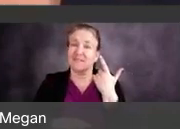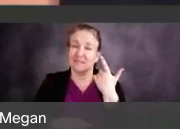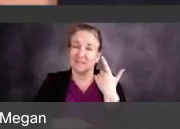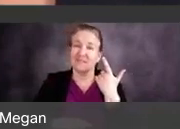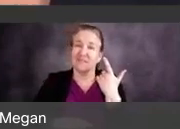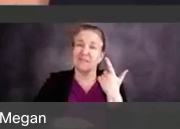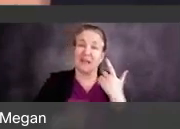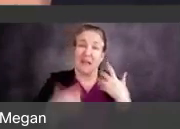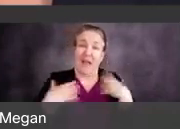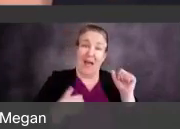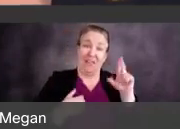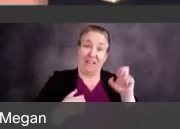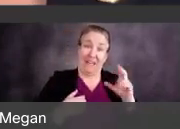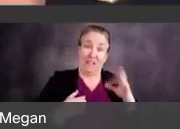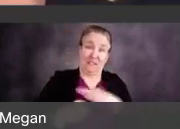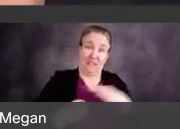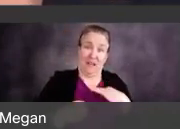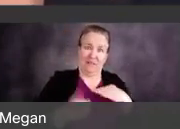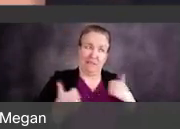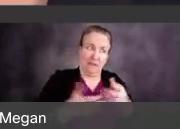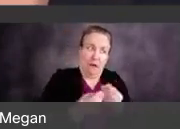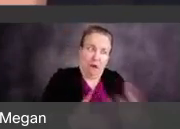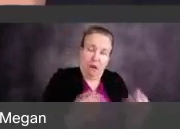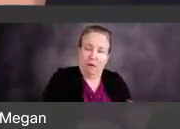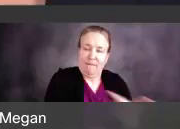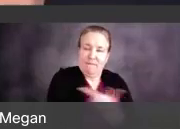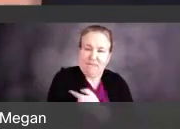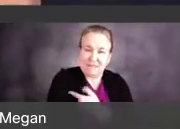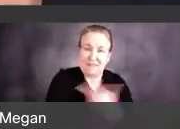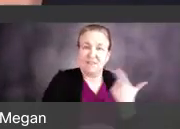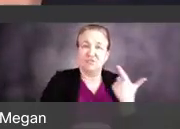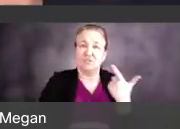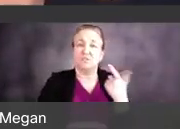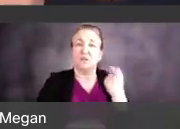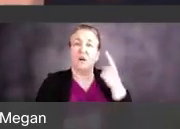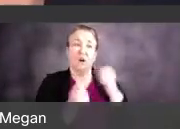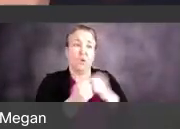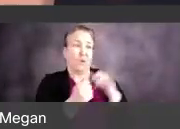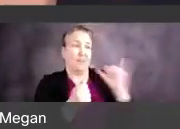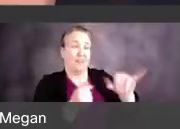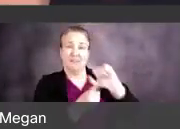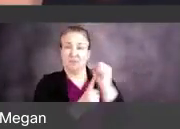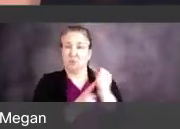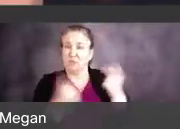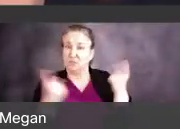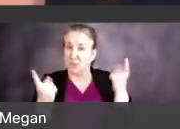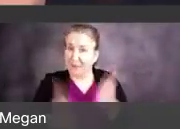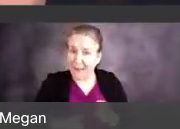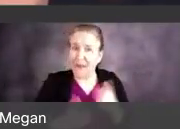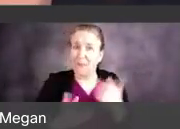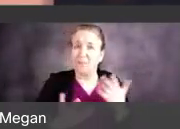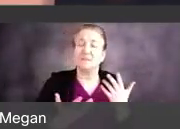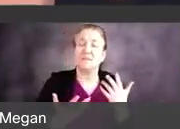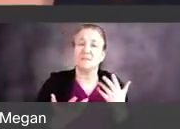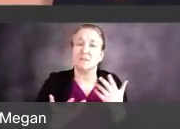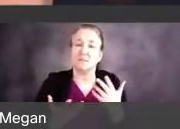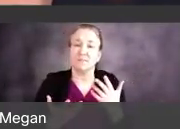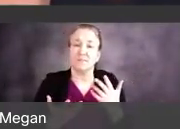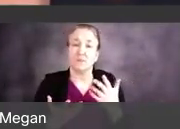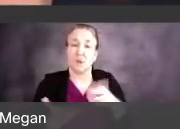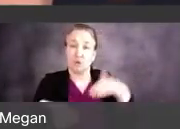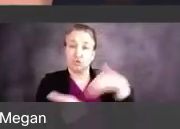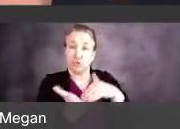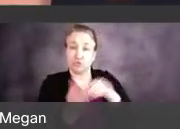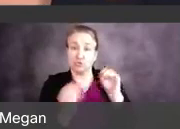vaccinating healthcare folks. And what happens in that particular circumstance is that a doctor's